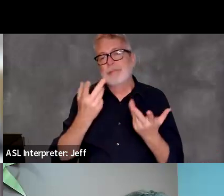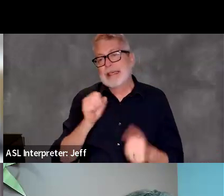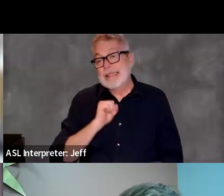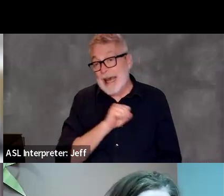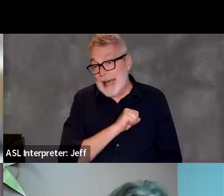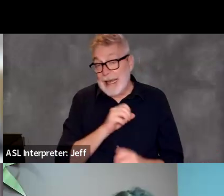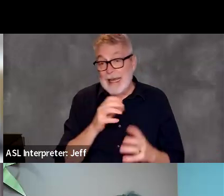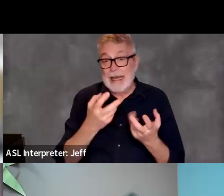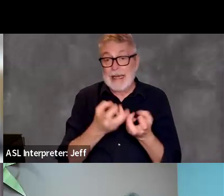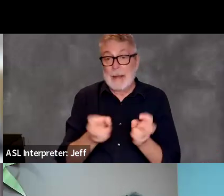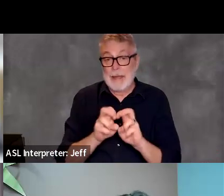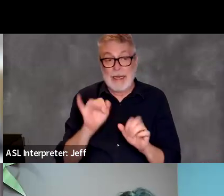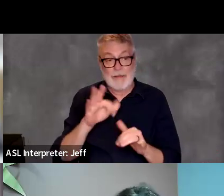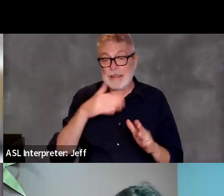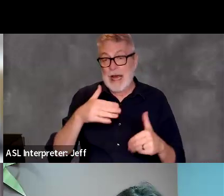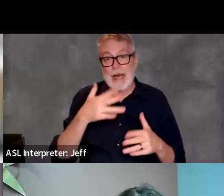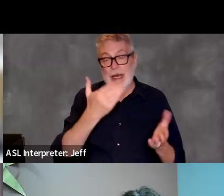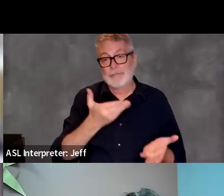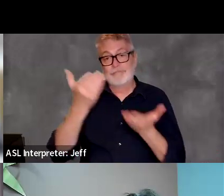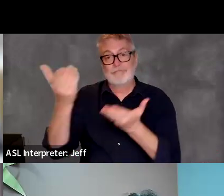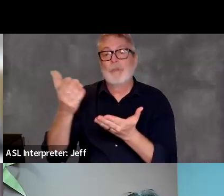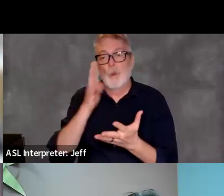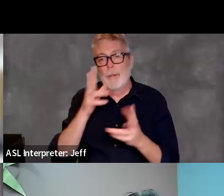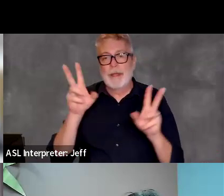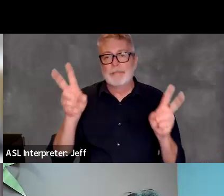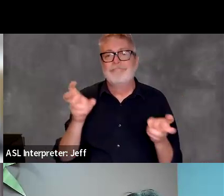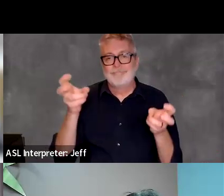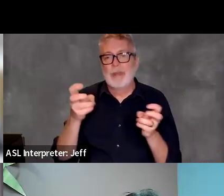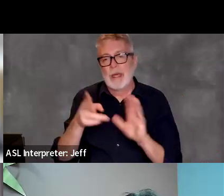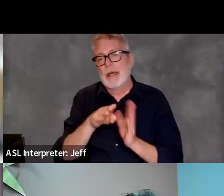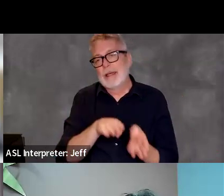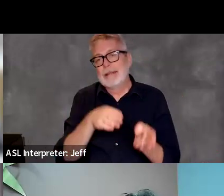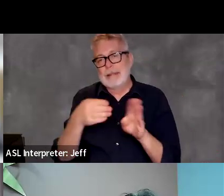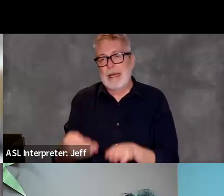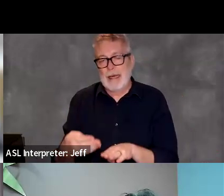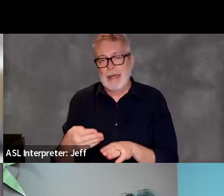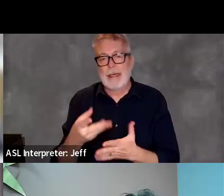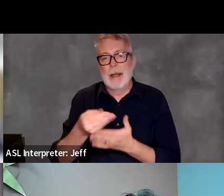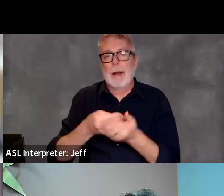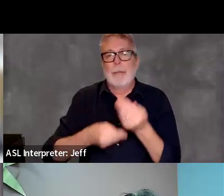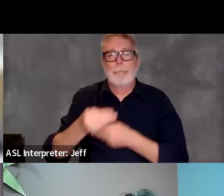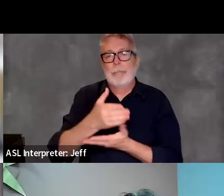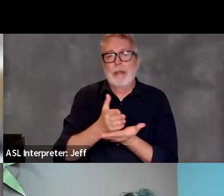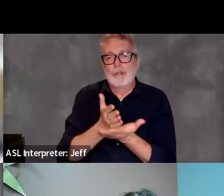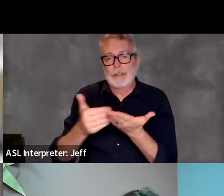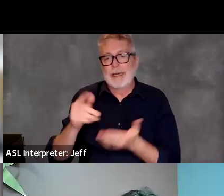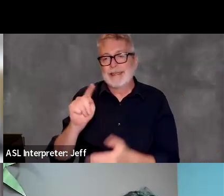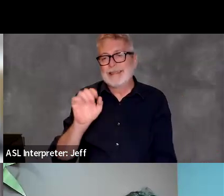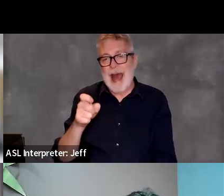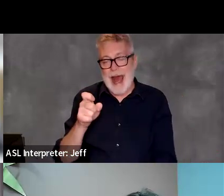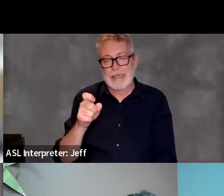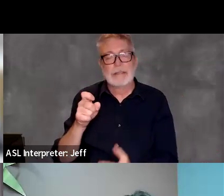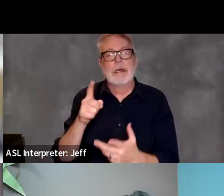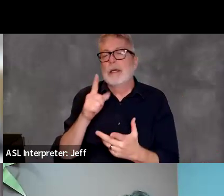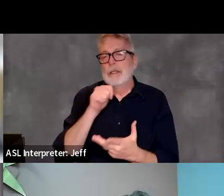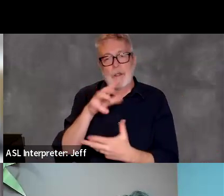not out of committee by March 20th, it's dead. Budgets and tax bills are exempt from that, though. So just a reminder, we're now